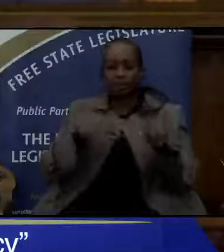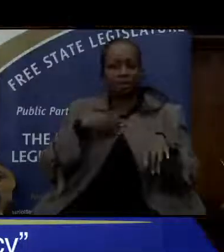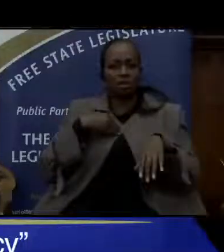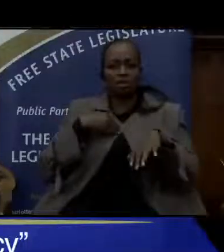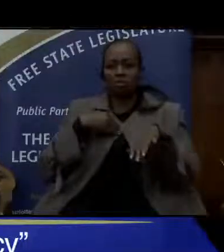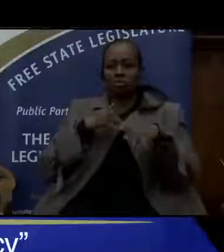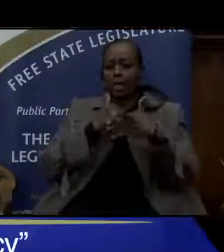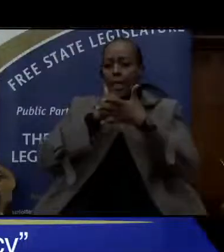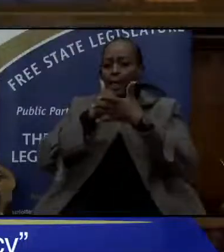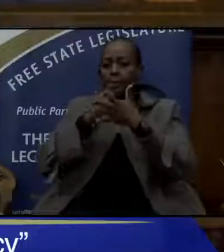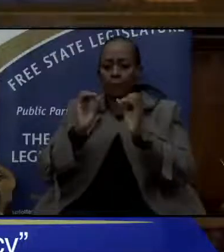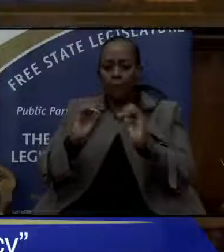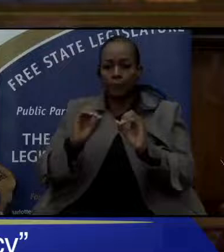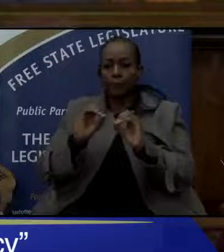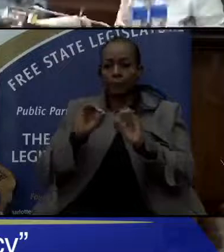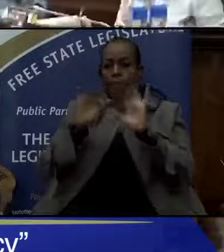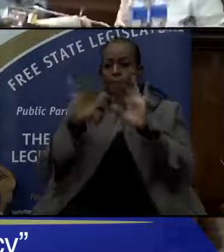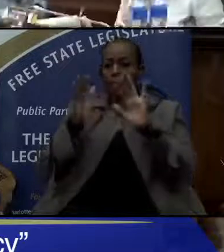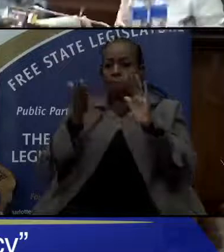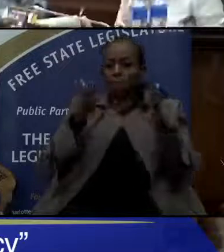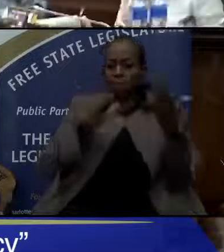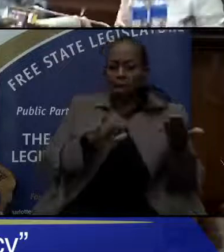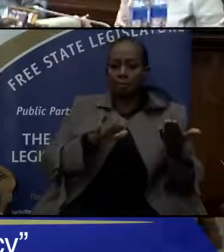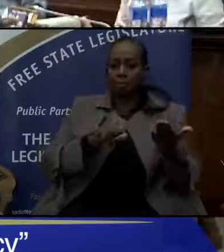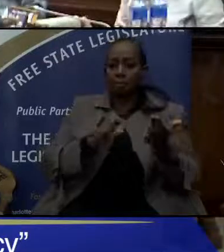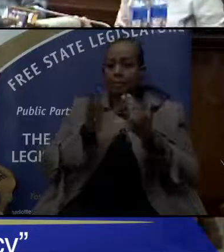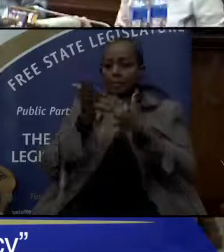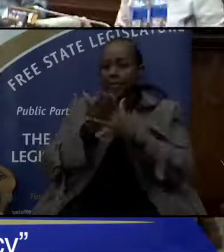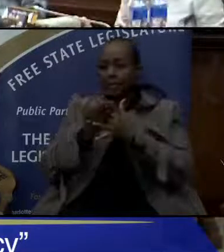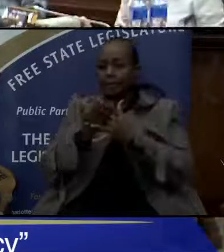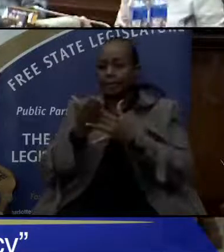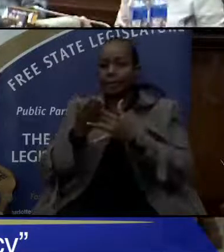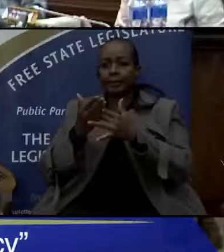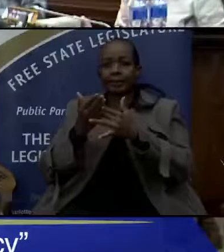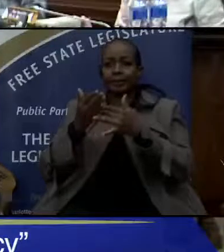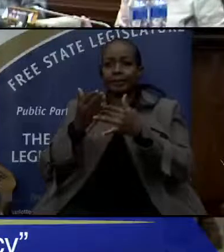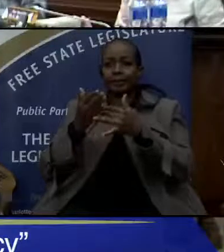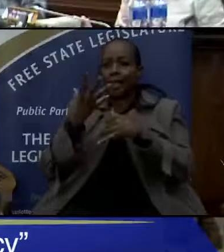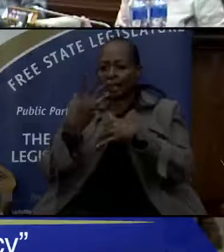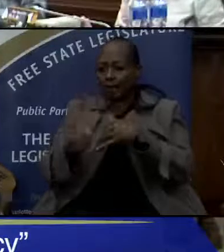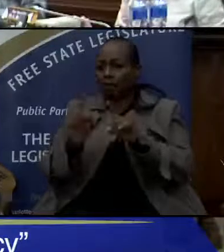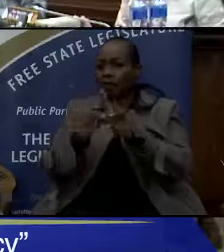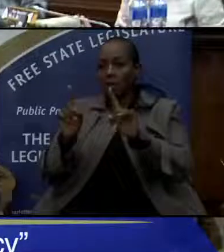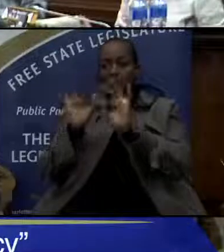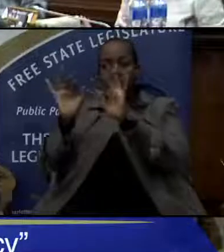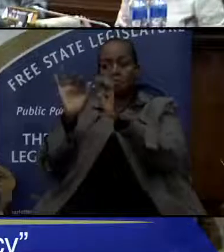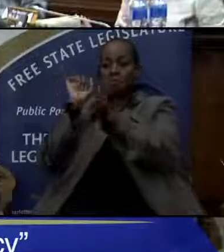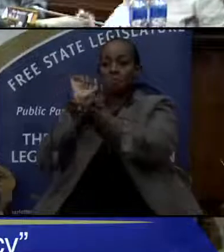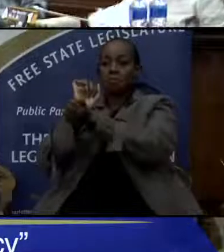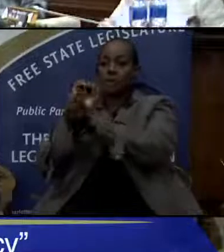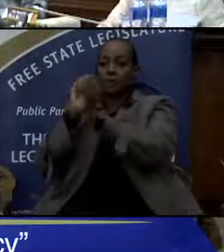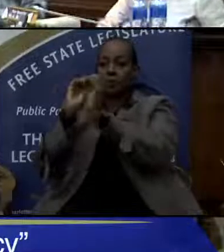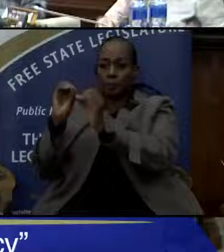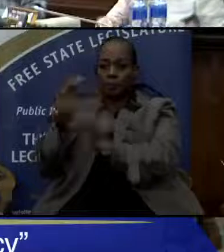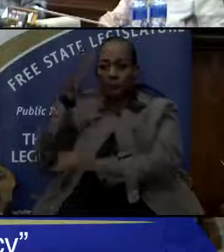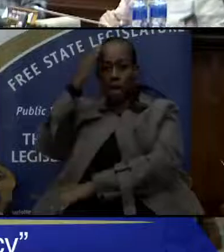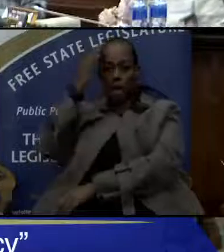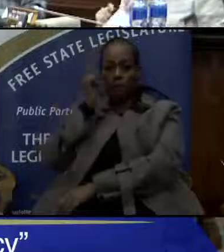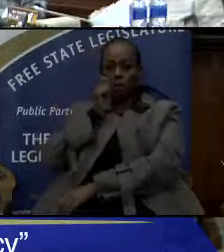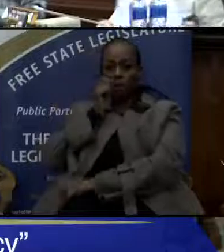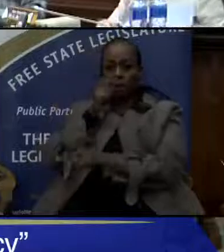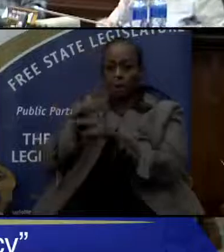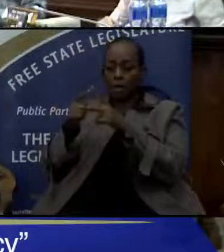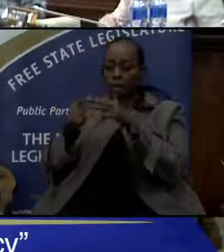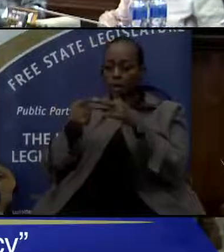teng. Ba bolawa di case di a kena, batho ha ba tshwarwe ke moferefere fela, because ke tseba le ka bontate ba bang ba